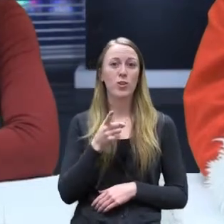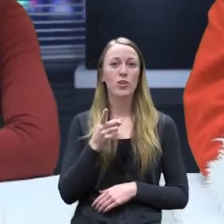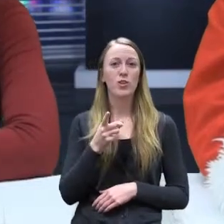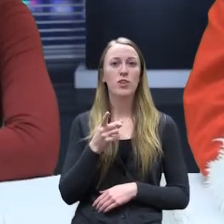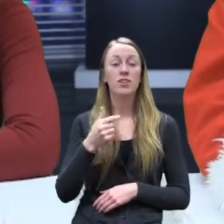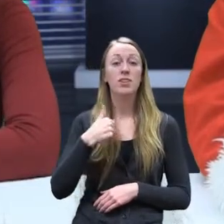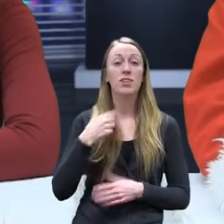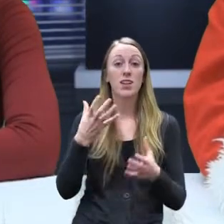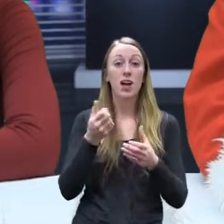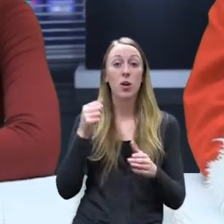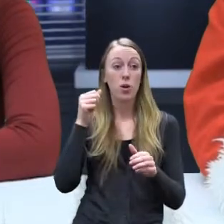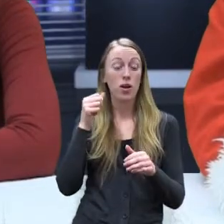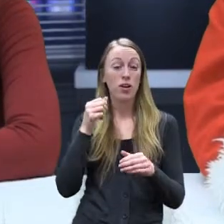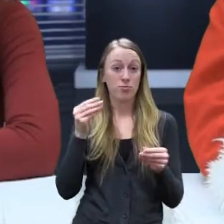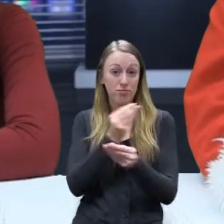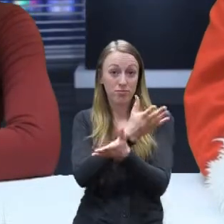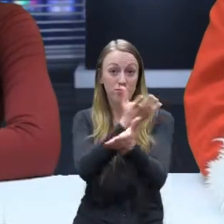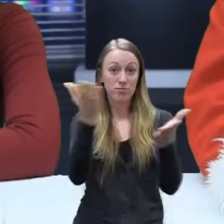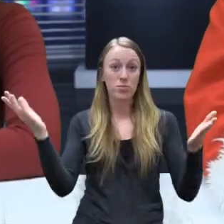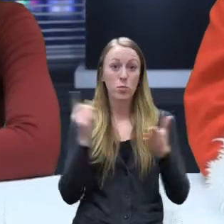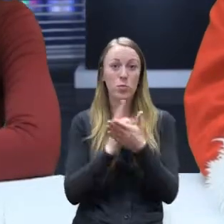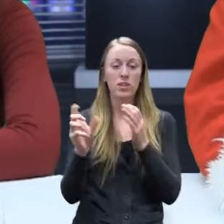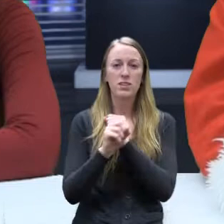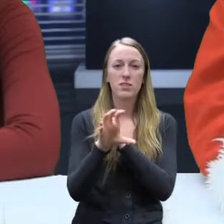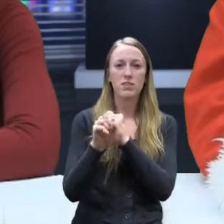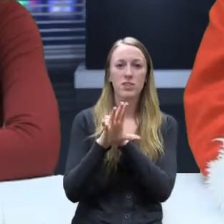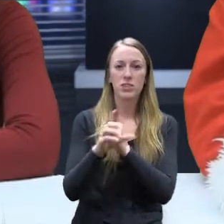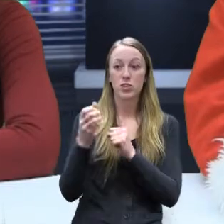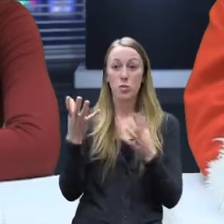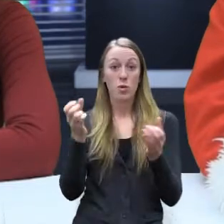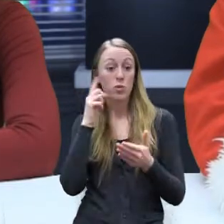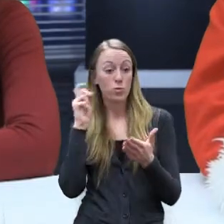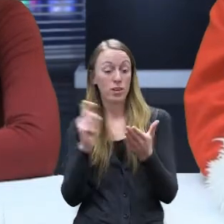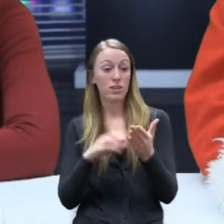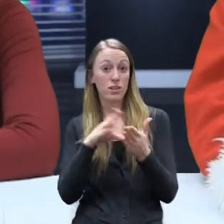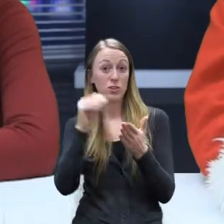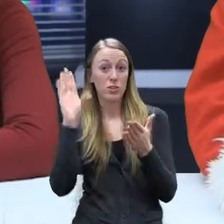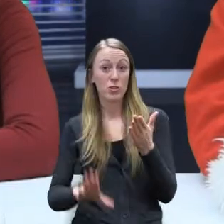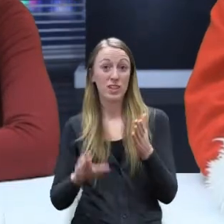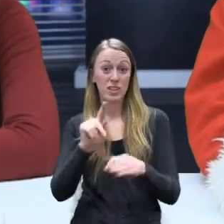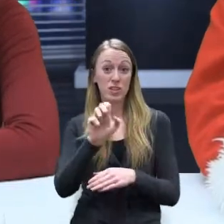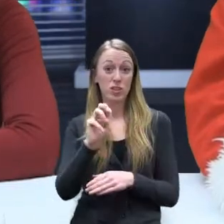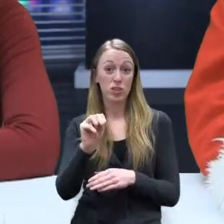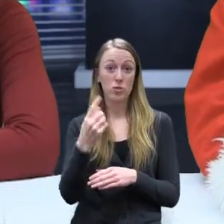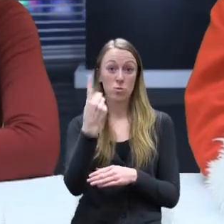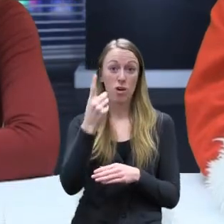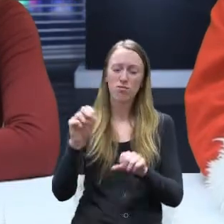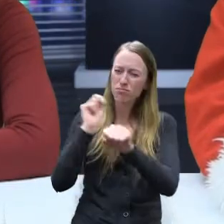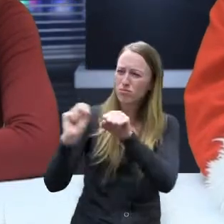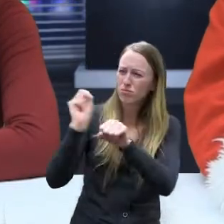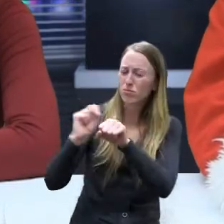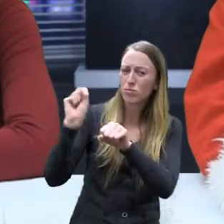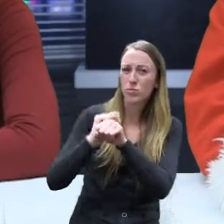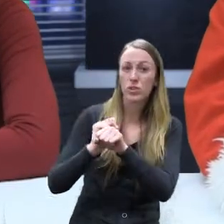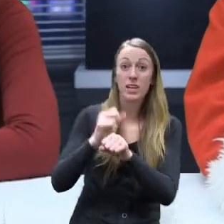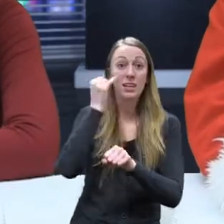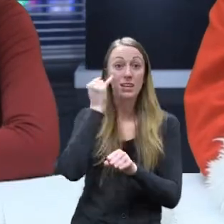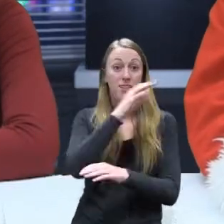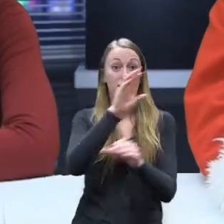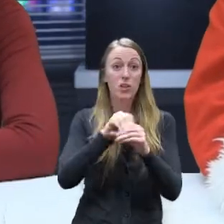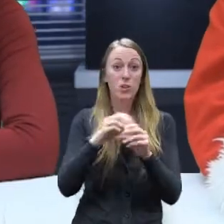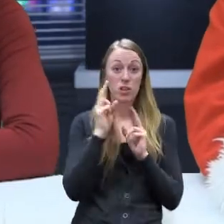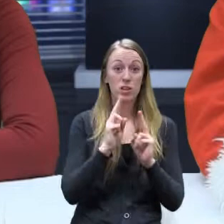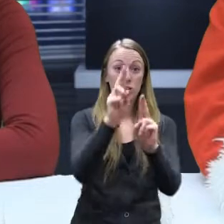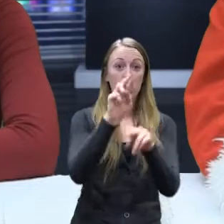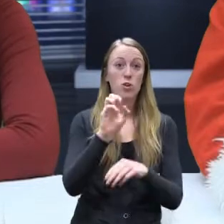remind everyone about a weekly feature on the Howler. We want to recognize students who have shown excellent work ethic in Term 1. Students on work ethic and honor roll have their names entered